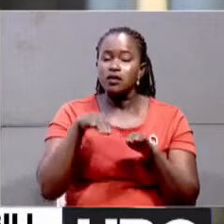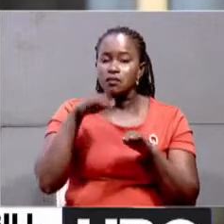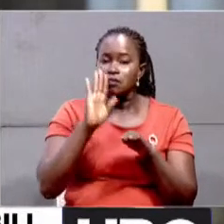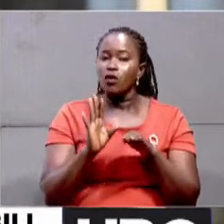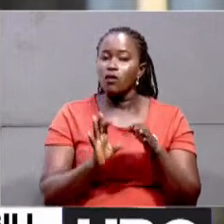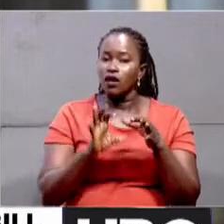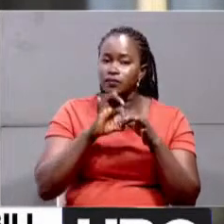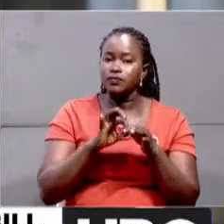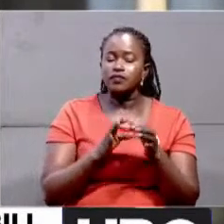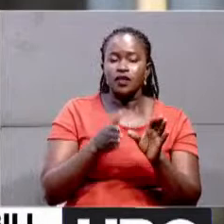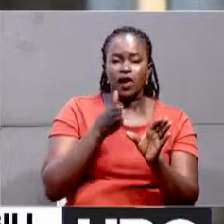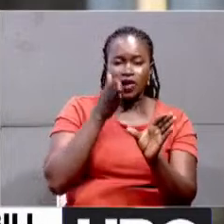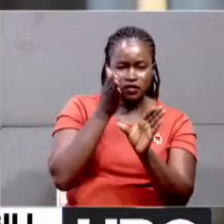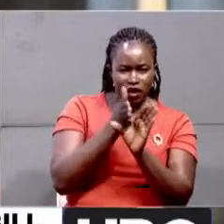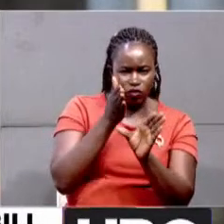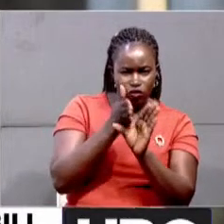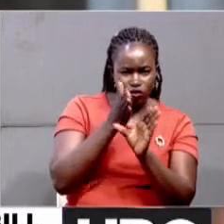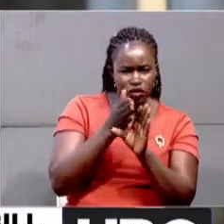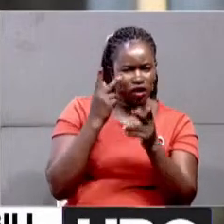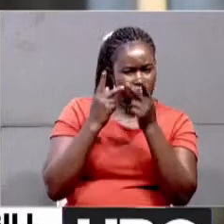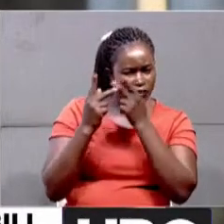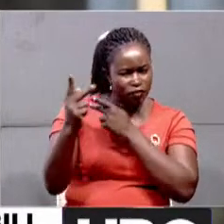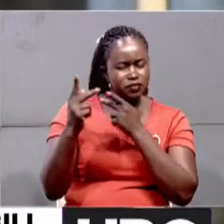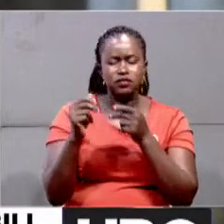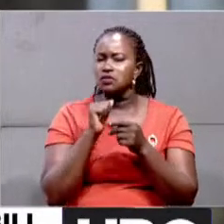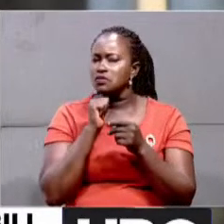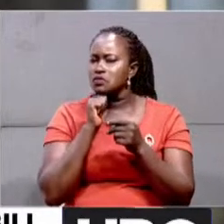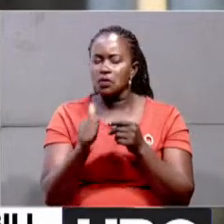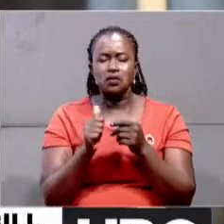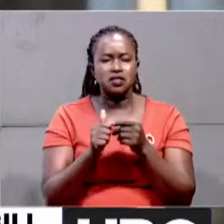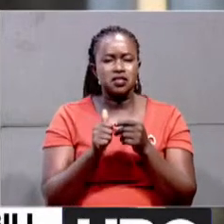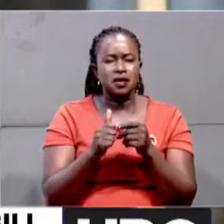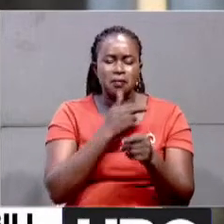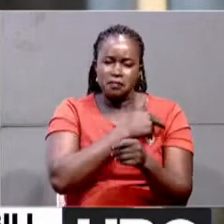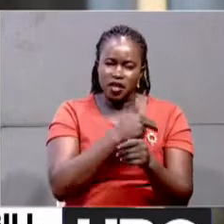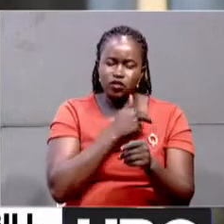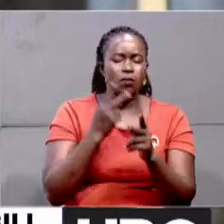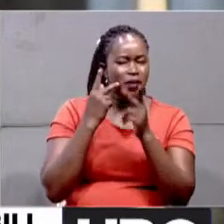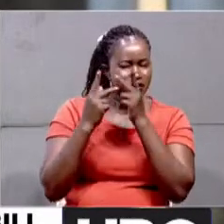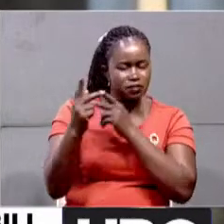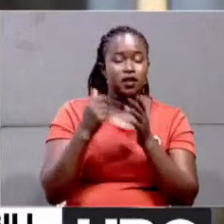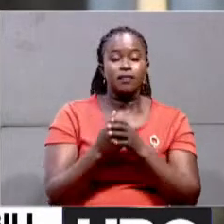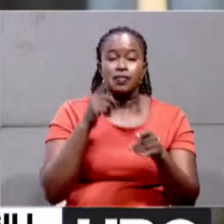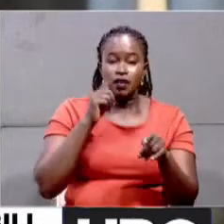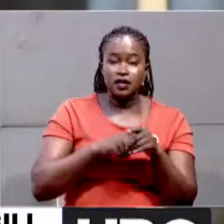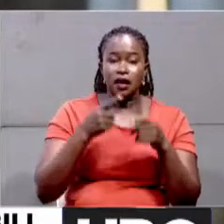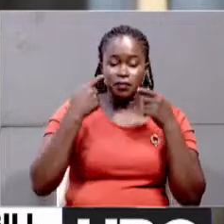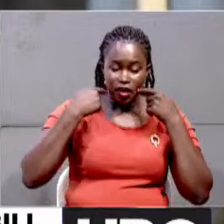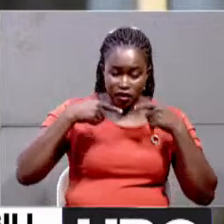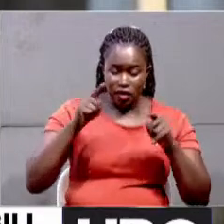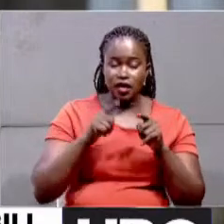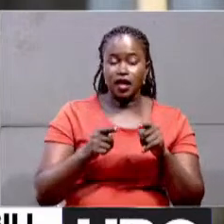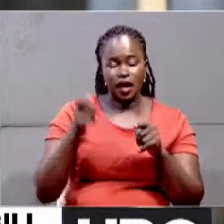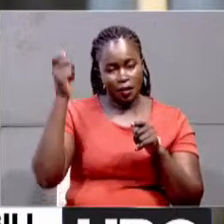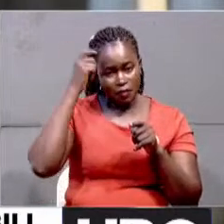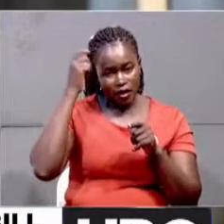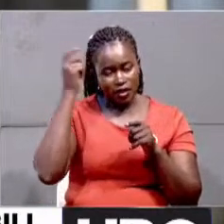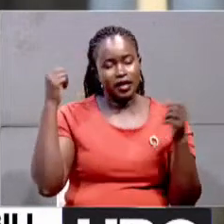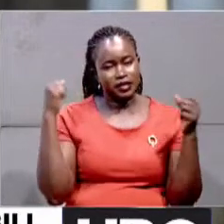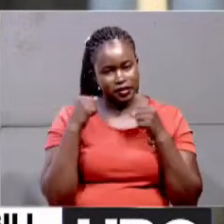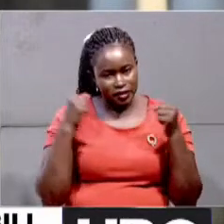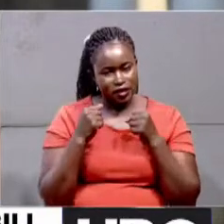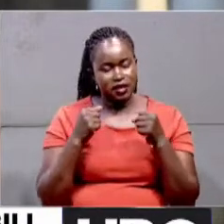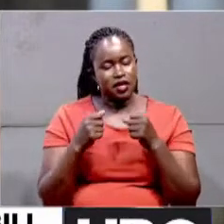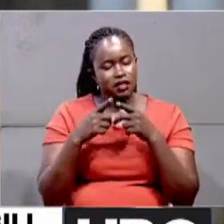a psychological perspective rather than a medical perspective. When you are declared mentally sick, that's the word we